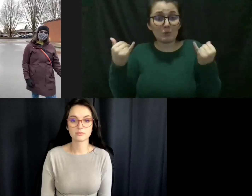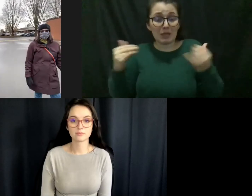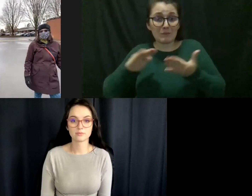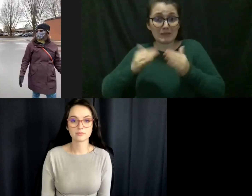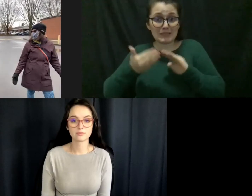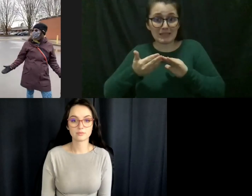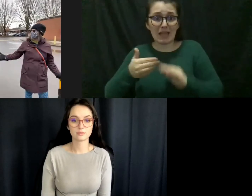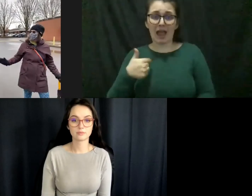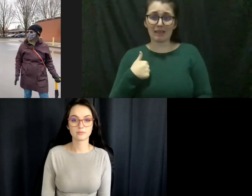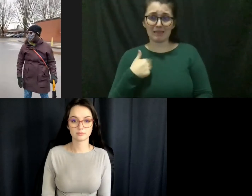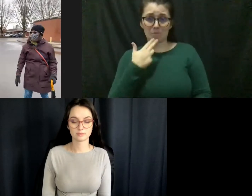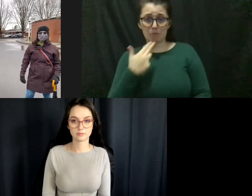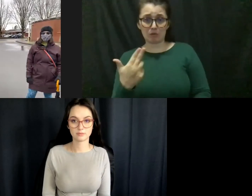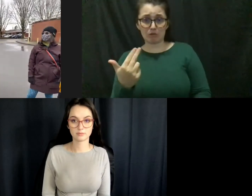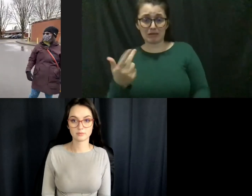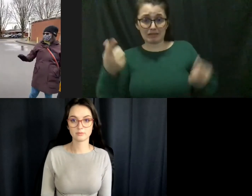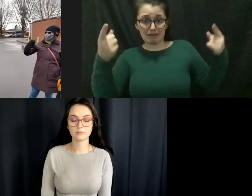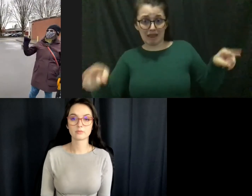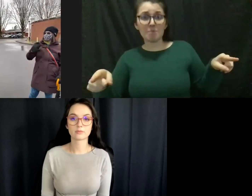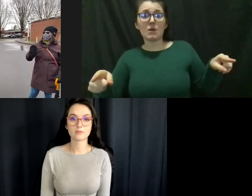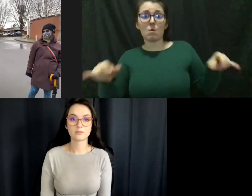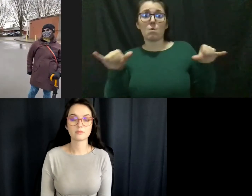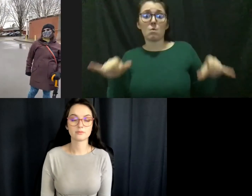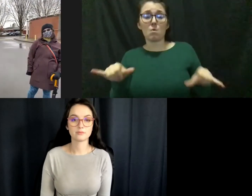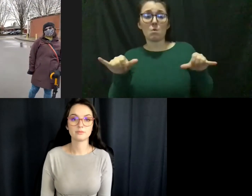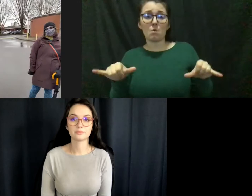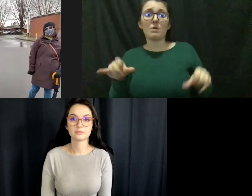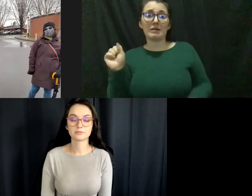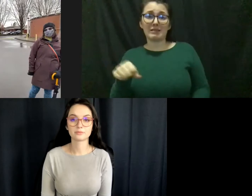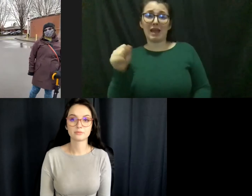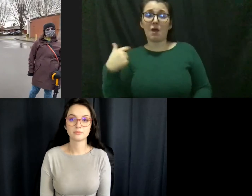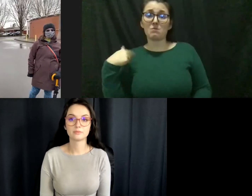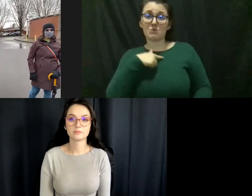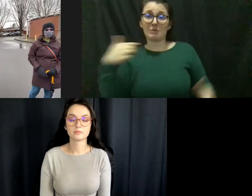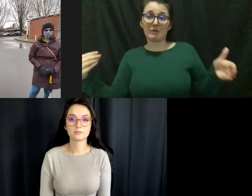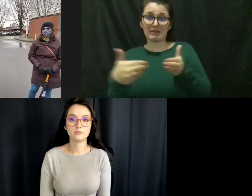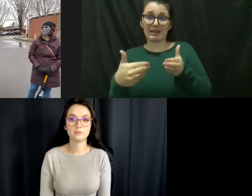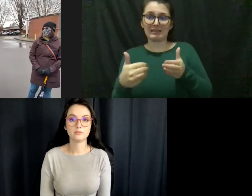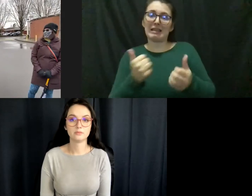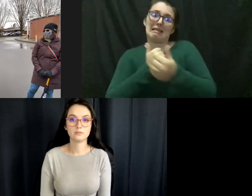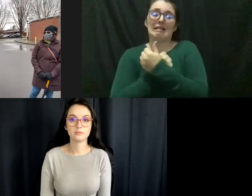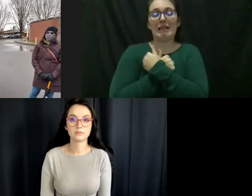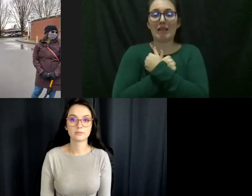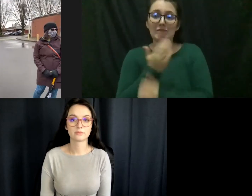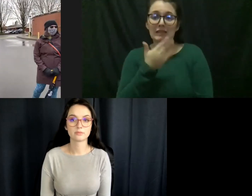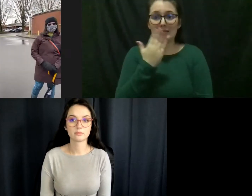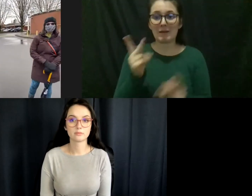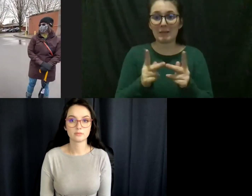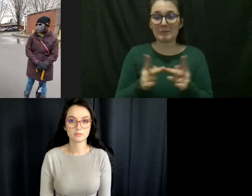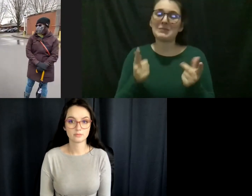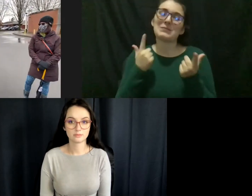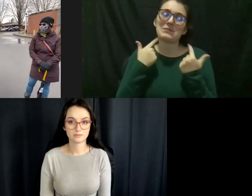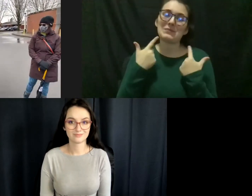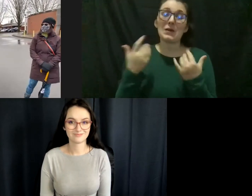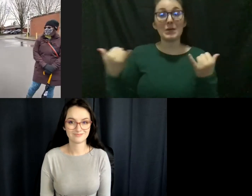people's homes and apartments. So yes, that was one of the reasons that the commission and the cities picked this site.